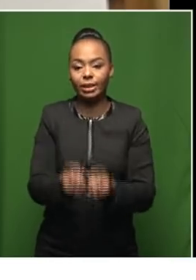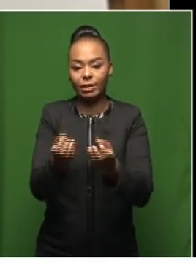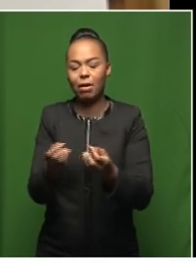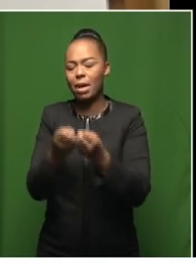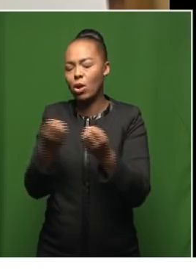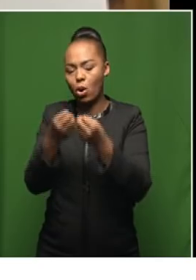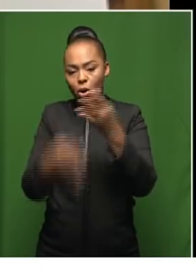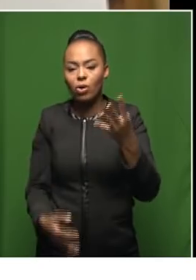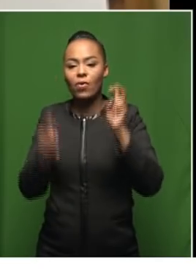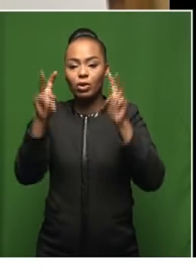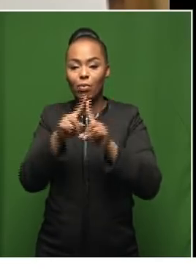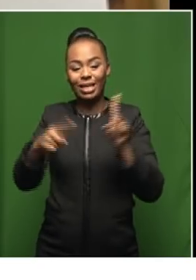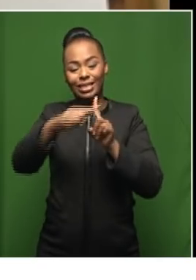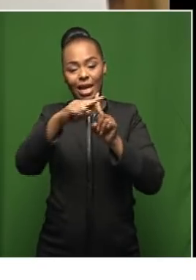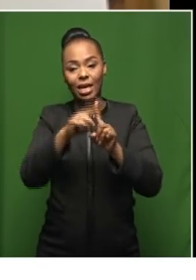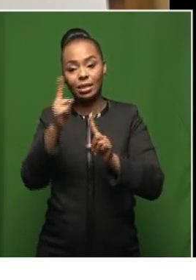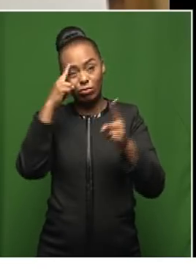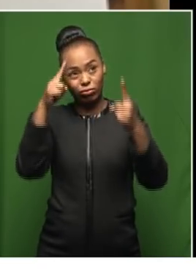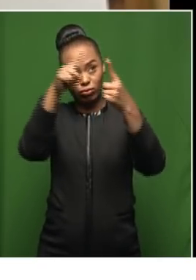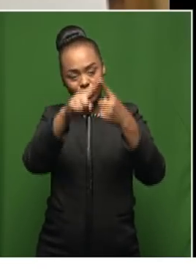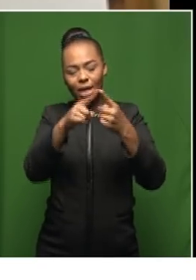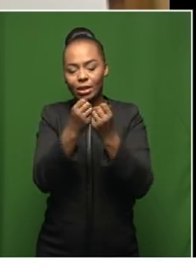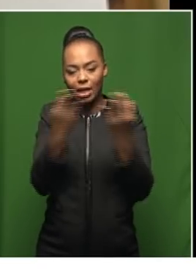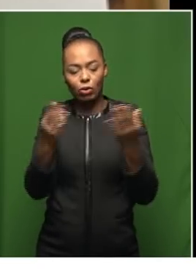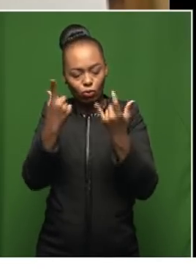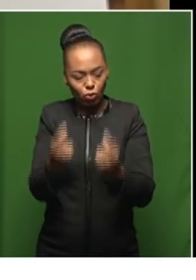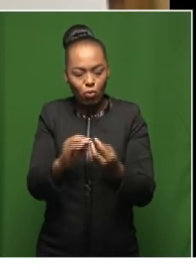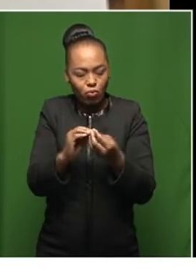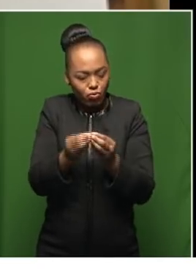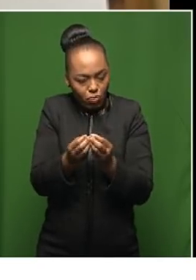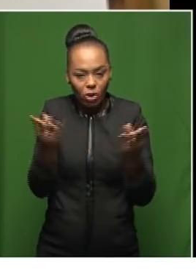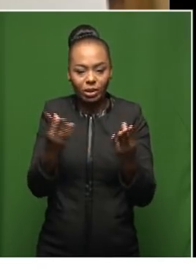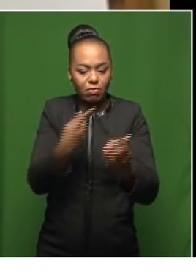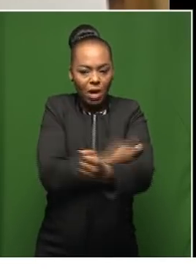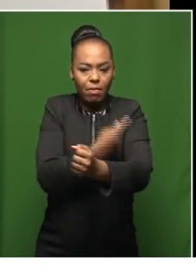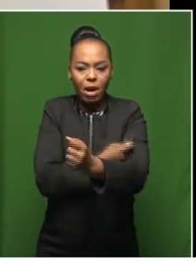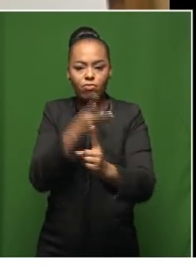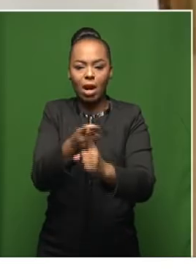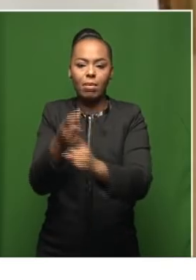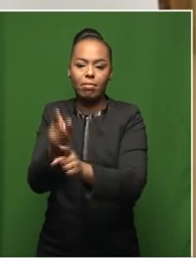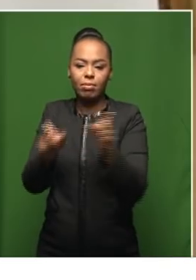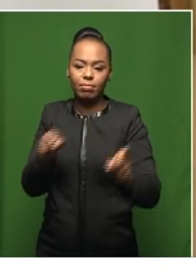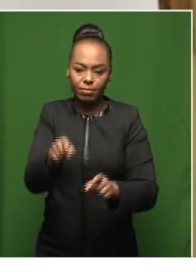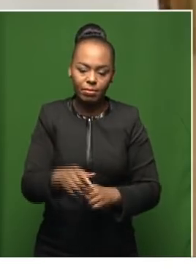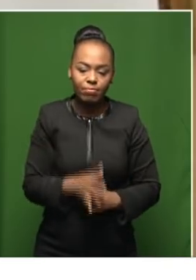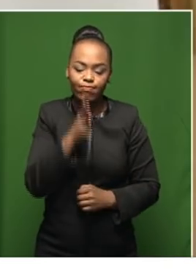But our target is to try and do as many as possible of those who are targeted. All right, Dr.